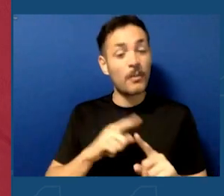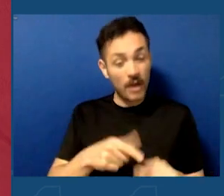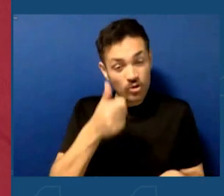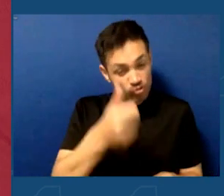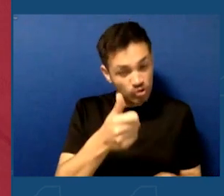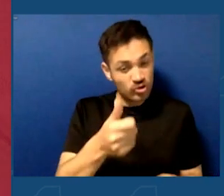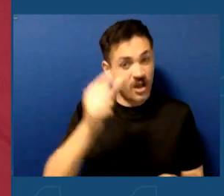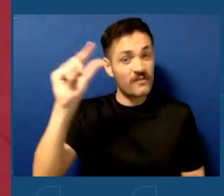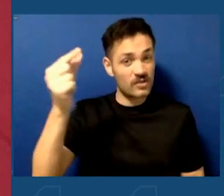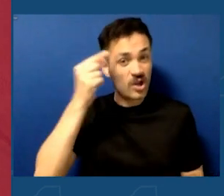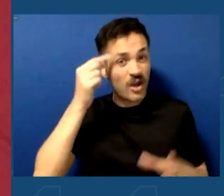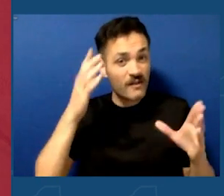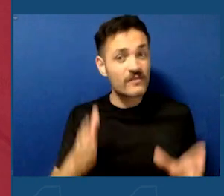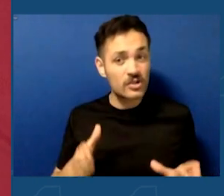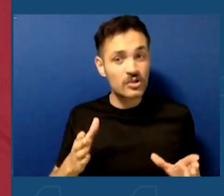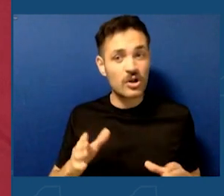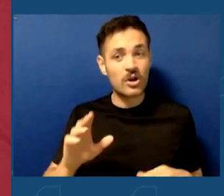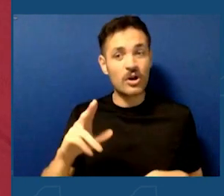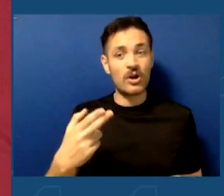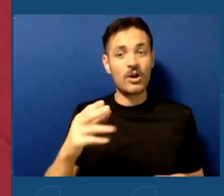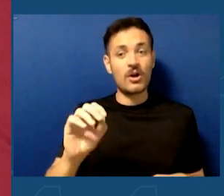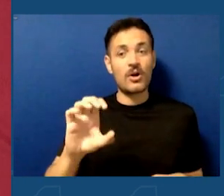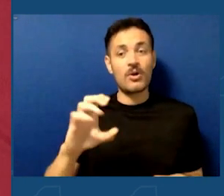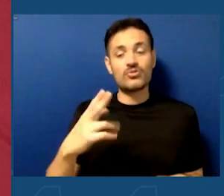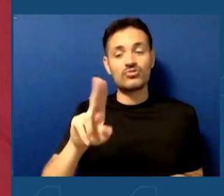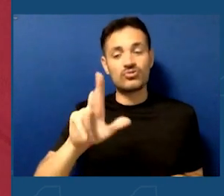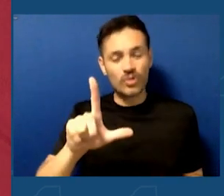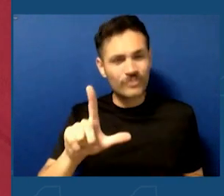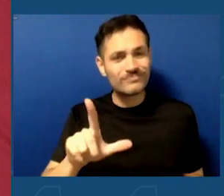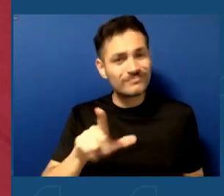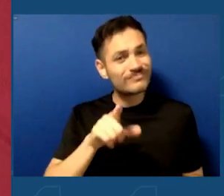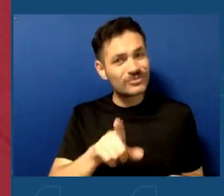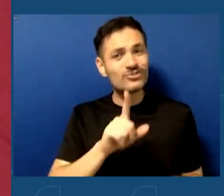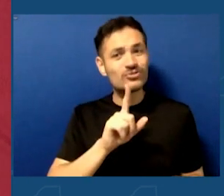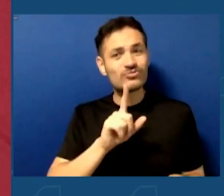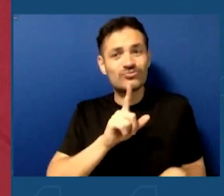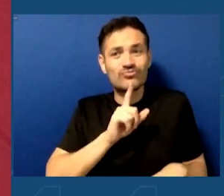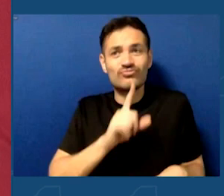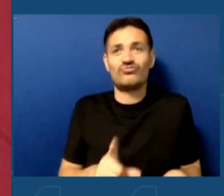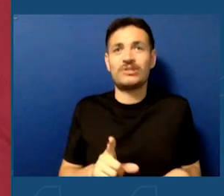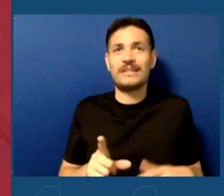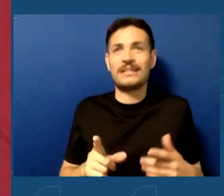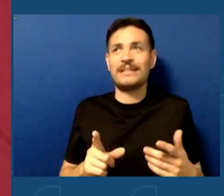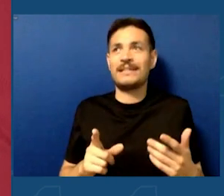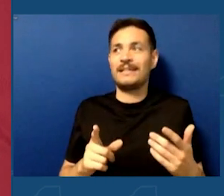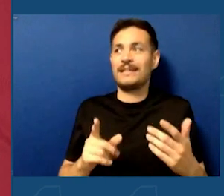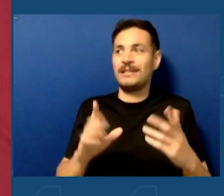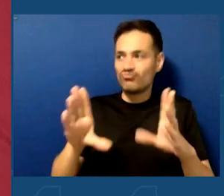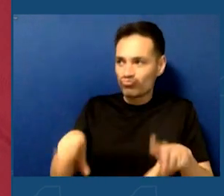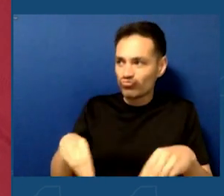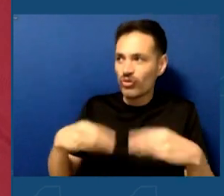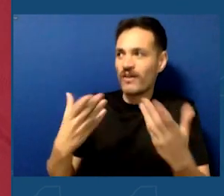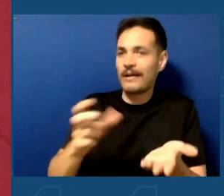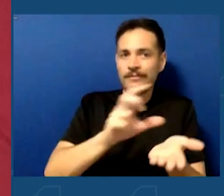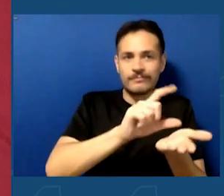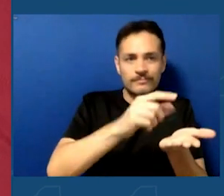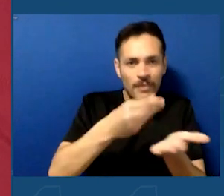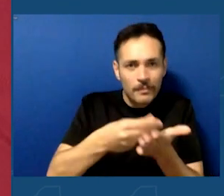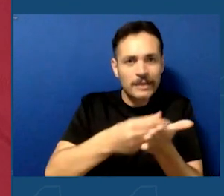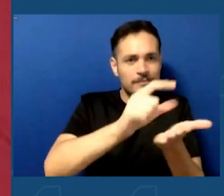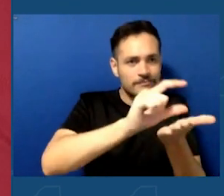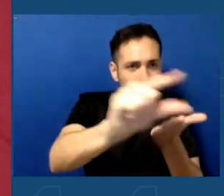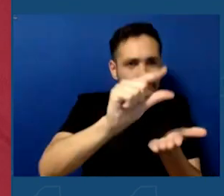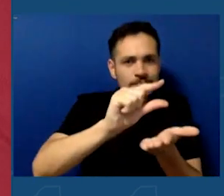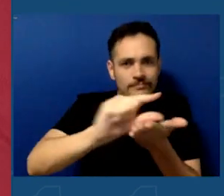expedited in such an effective way the relief of that money so that it assisted people where they